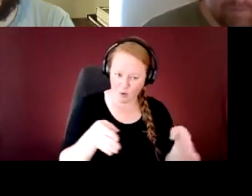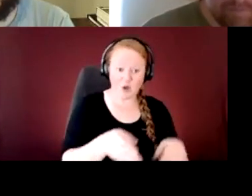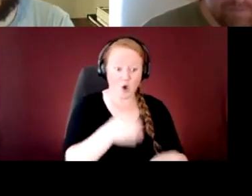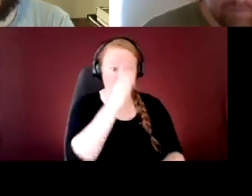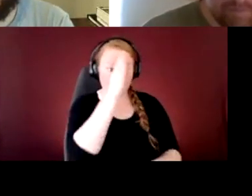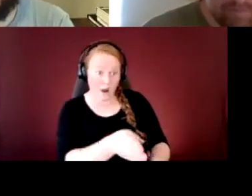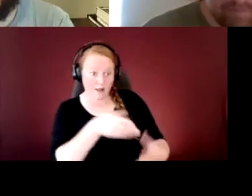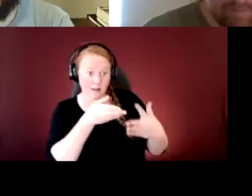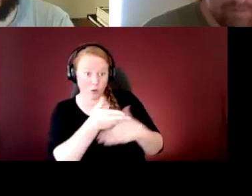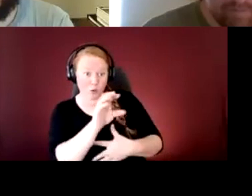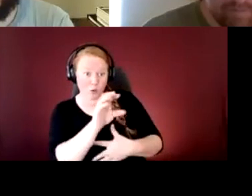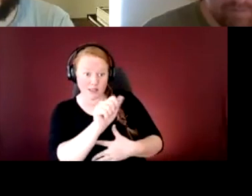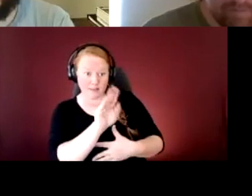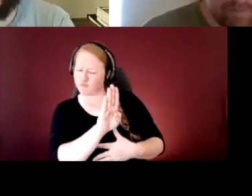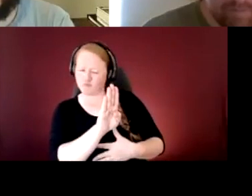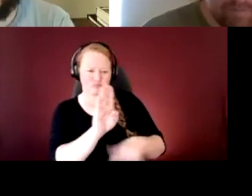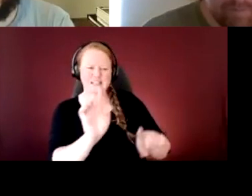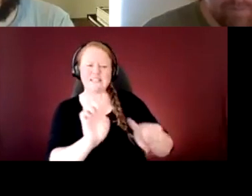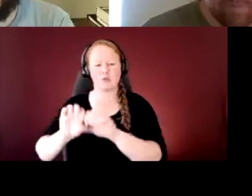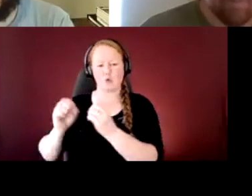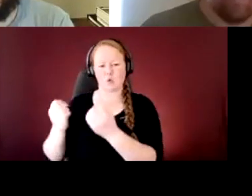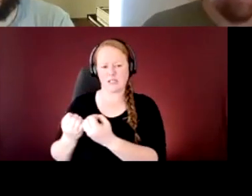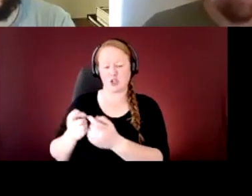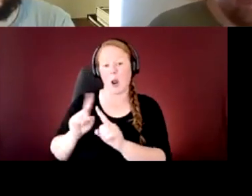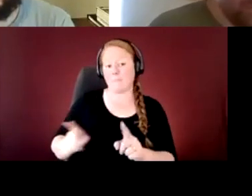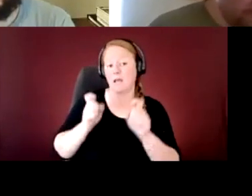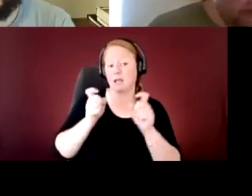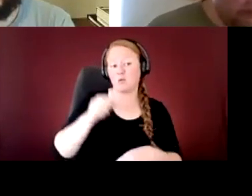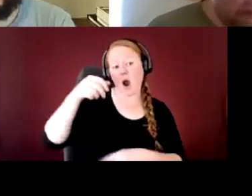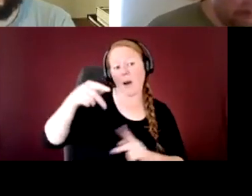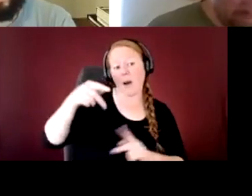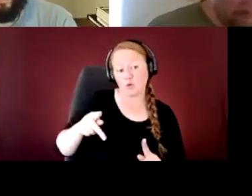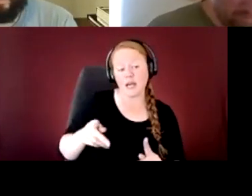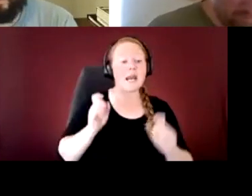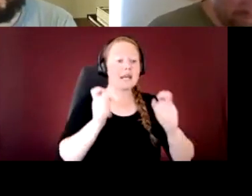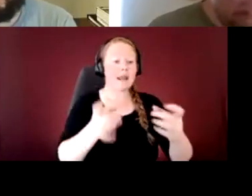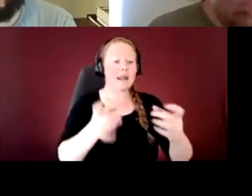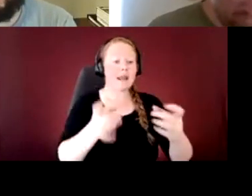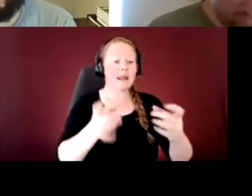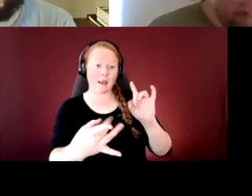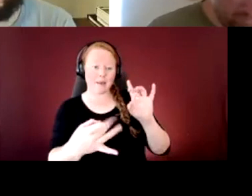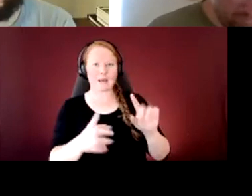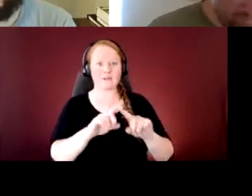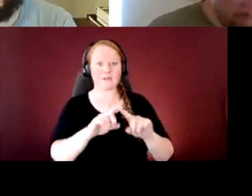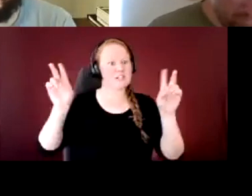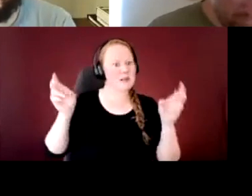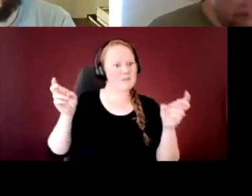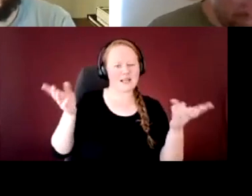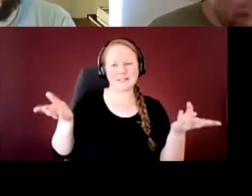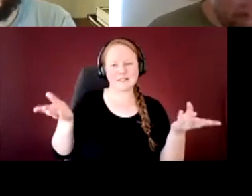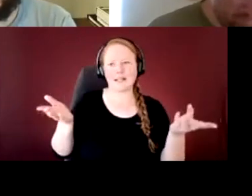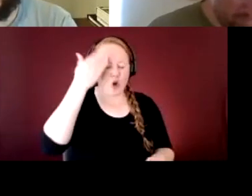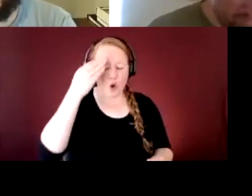a different organization, but it also gives you the opportunity to give feedback on these subjects, and know that as the SAB, we're